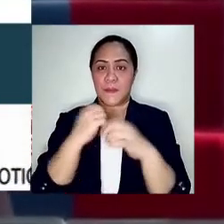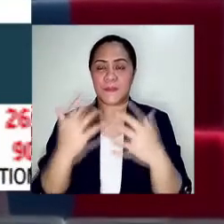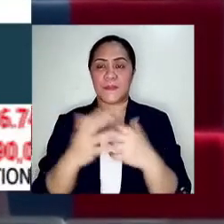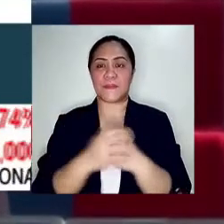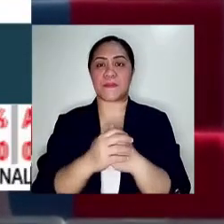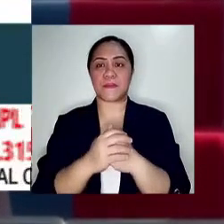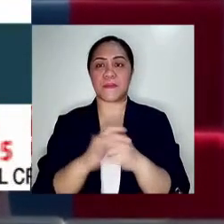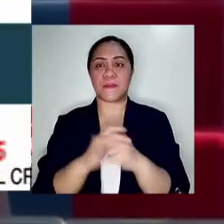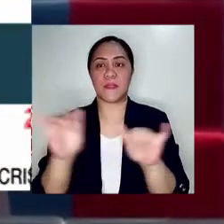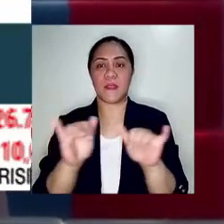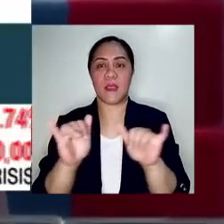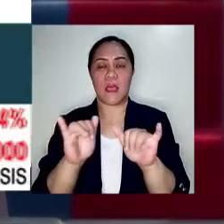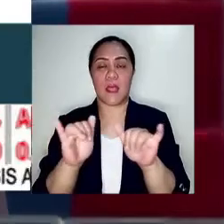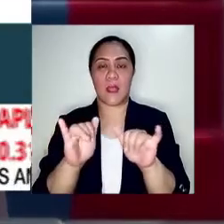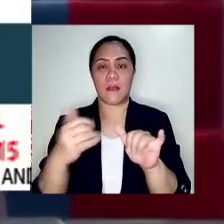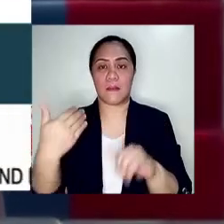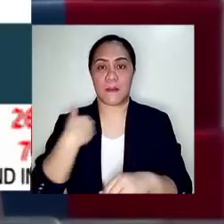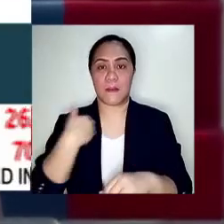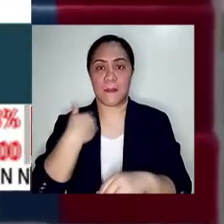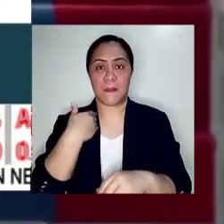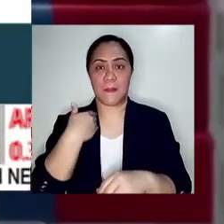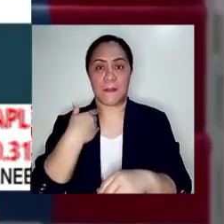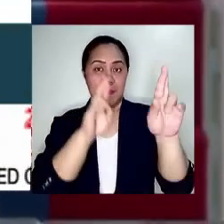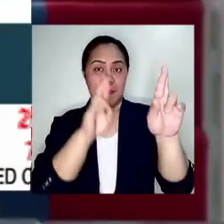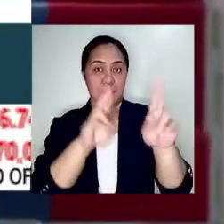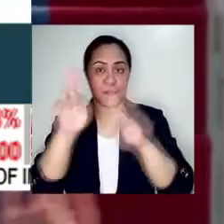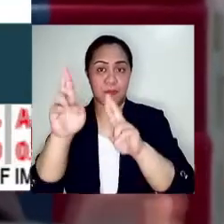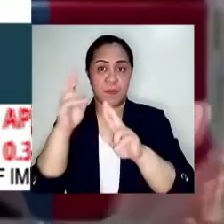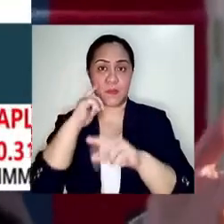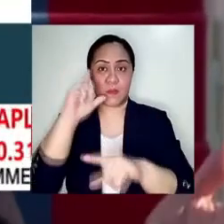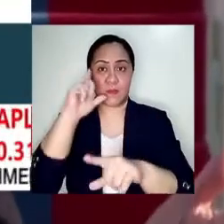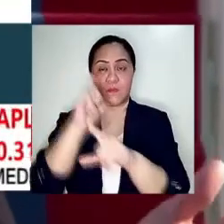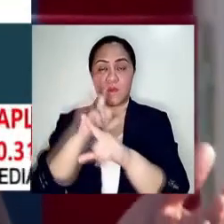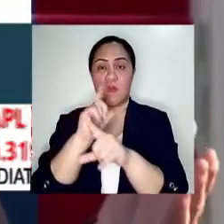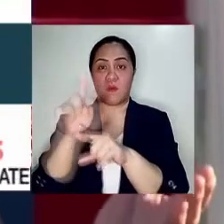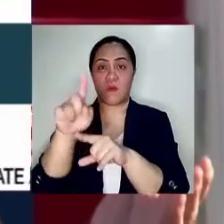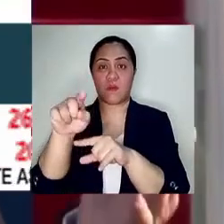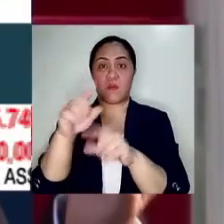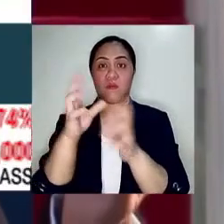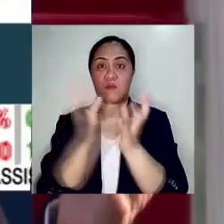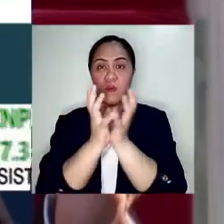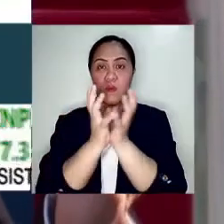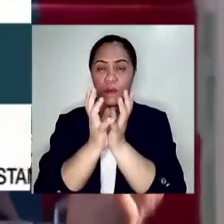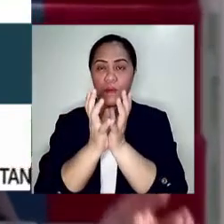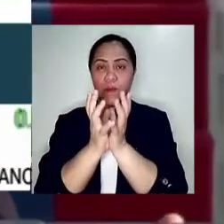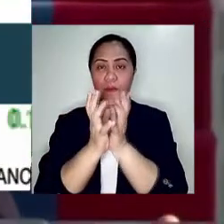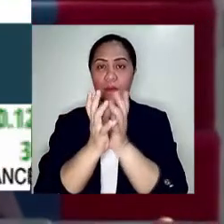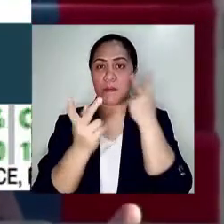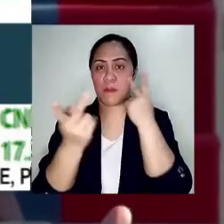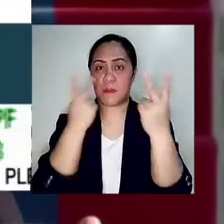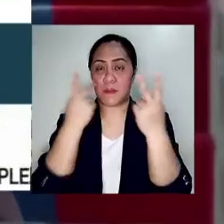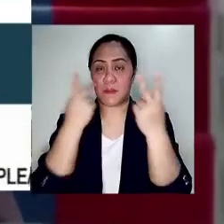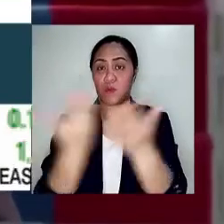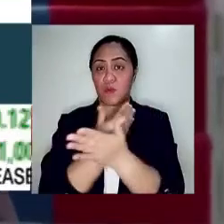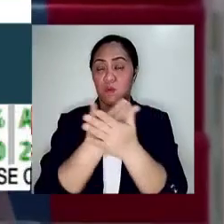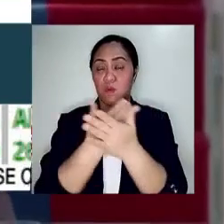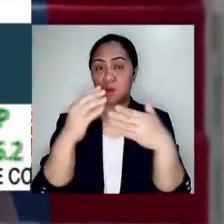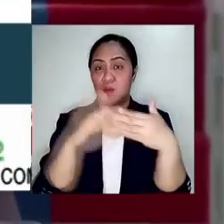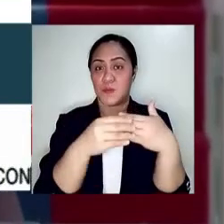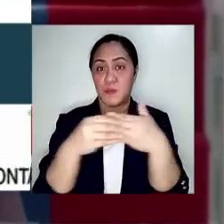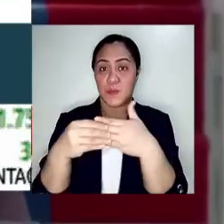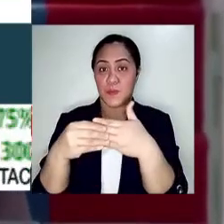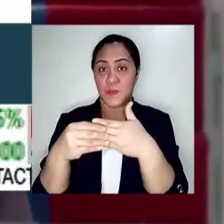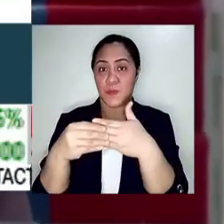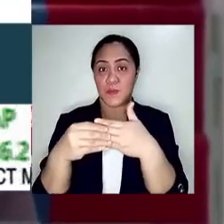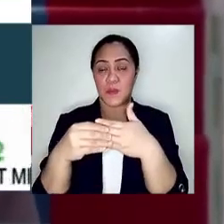the respect of the world community again with the U.S. But now they see a new leader willing to work with everyone